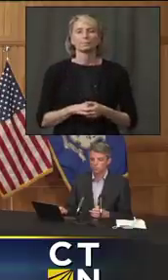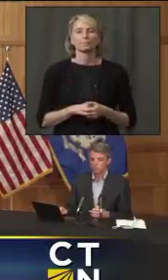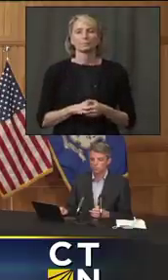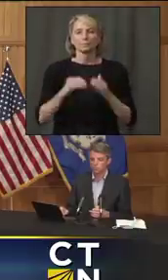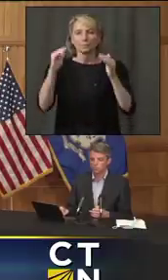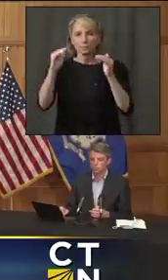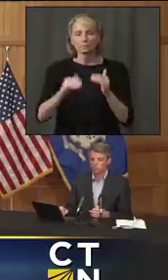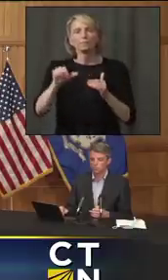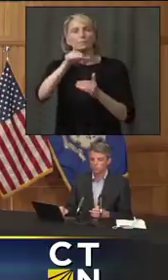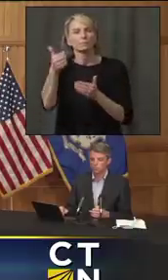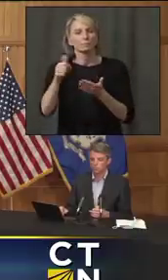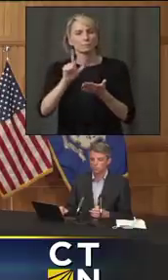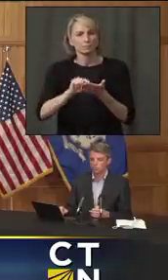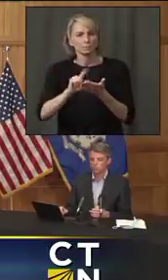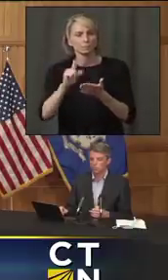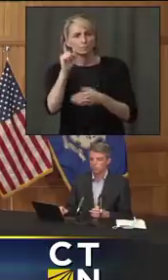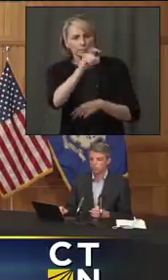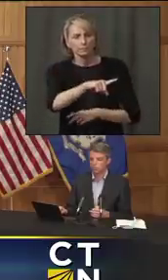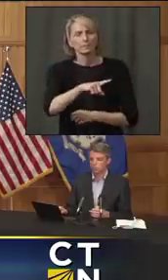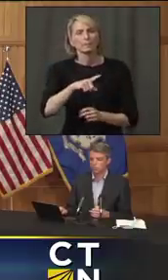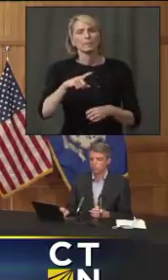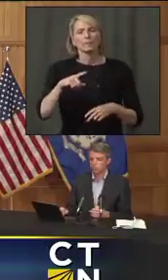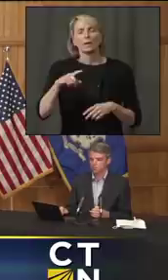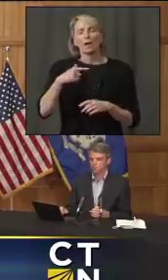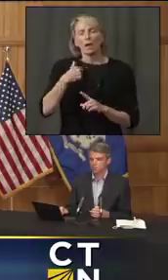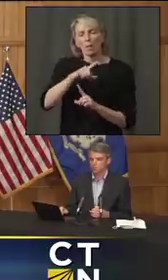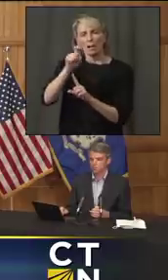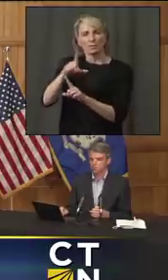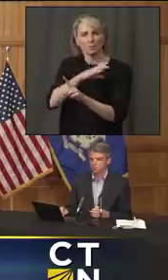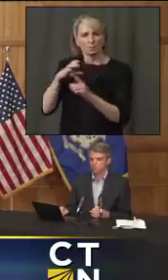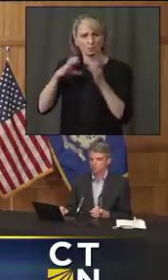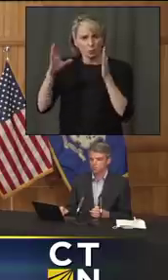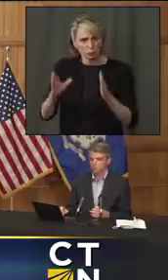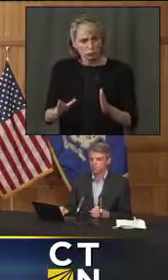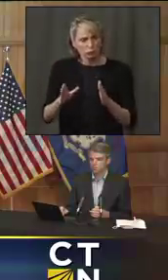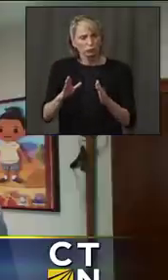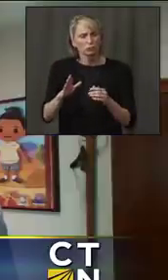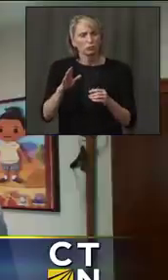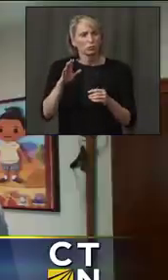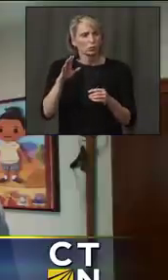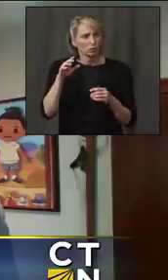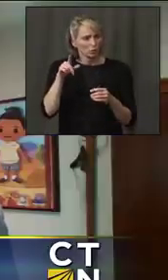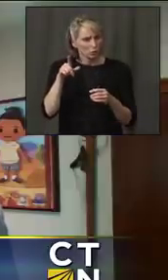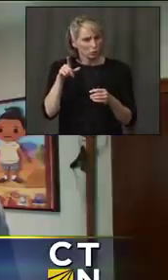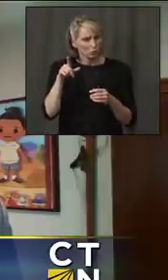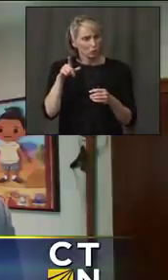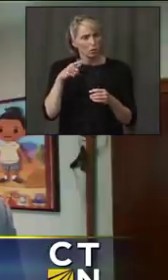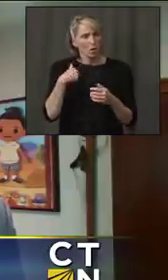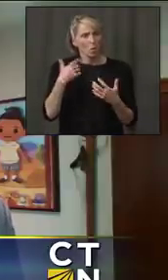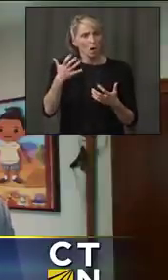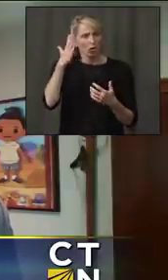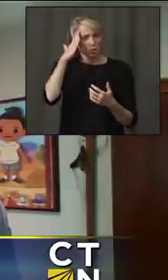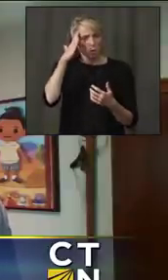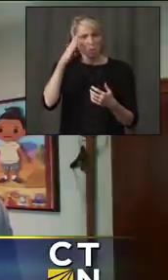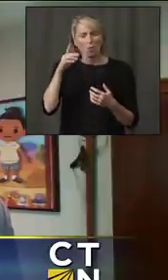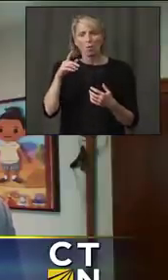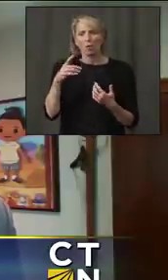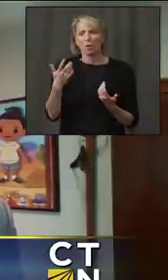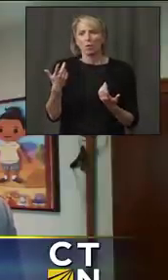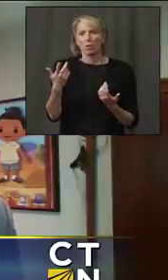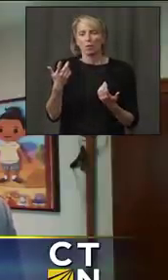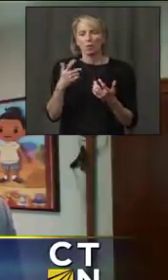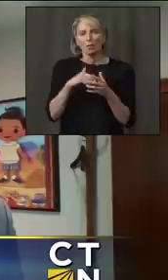Good afternoon, Governor. Good afternoon, everyone. Commissioner, I was curious, do you know, has there,